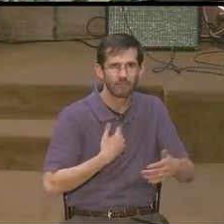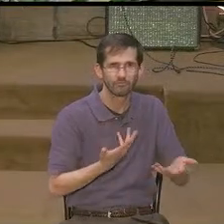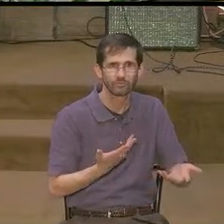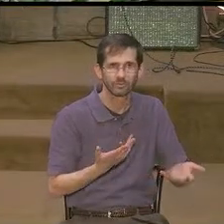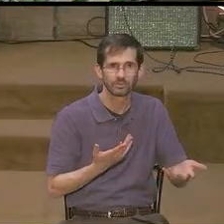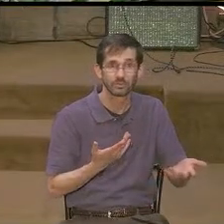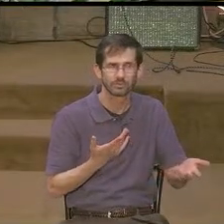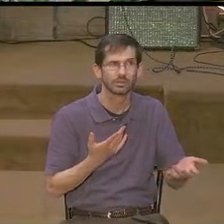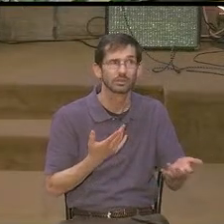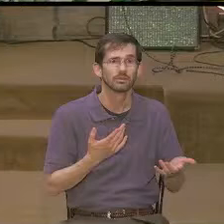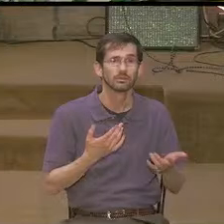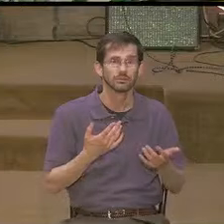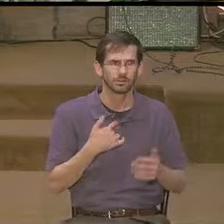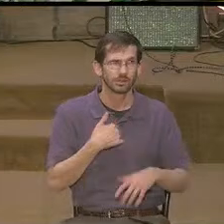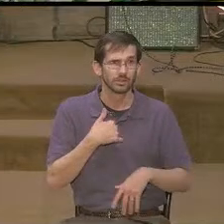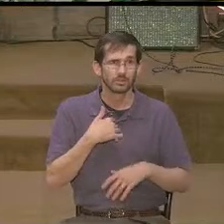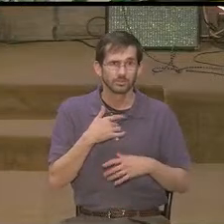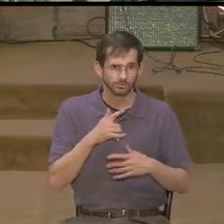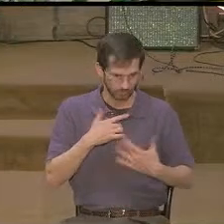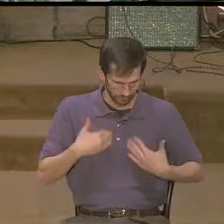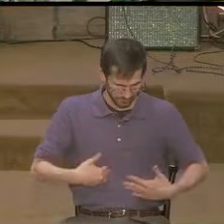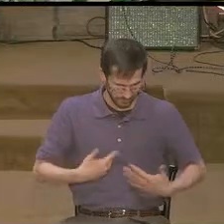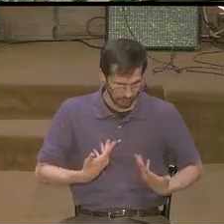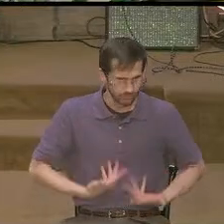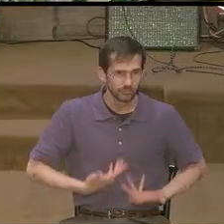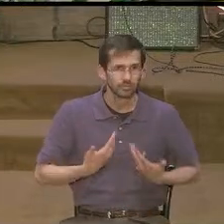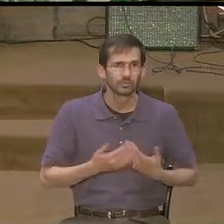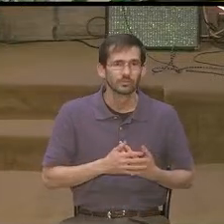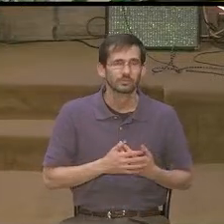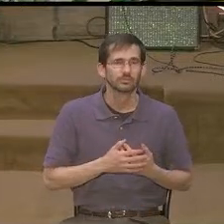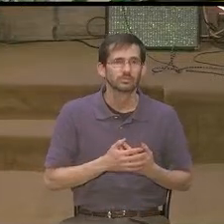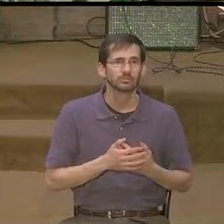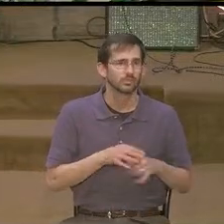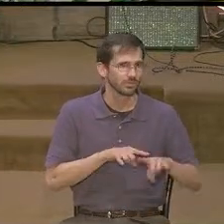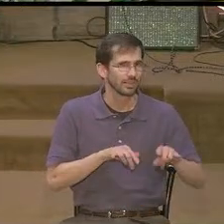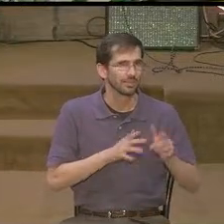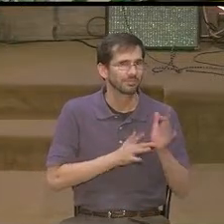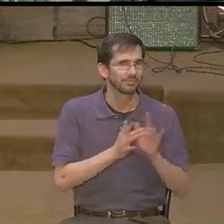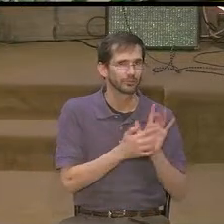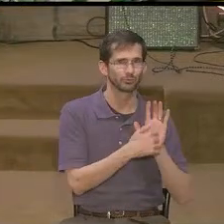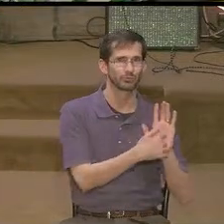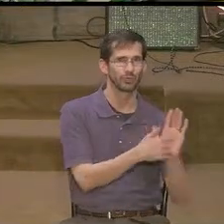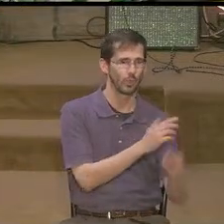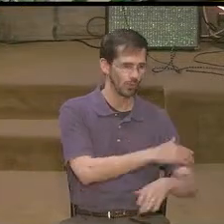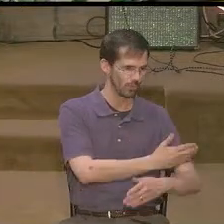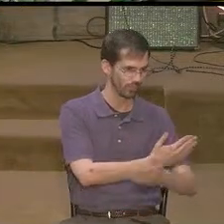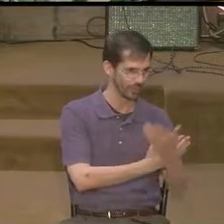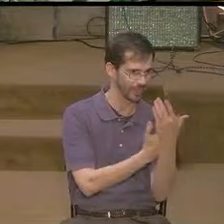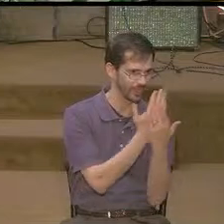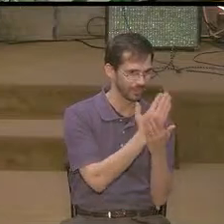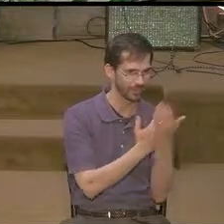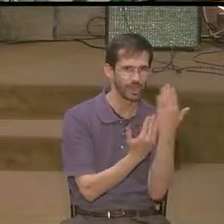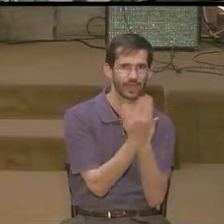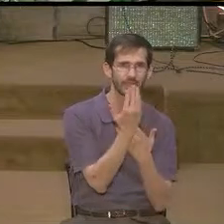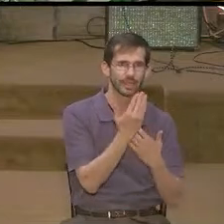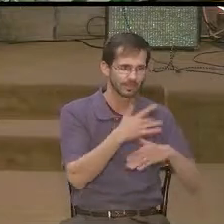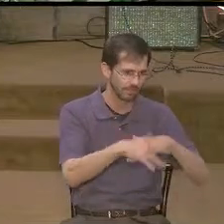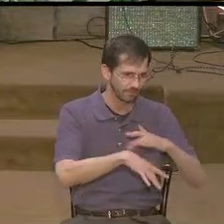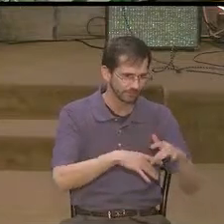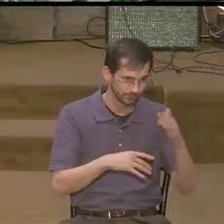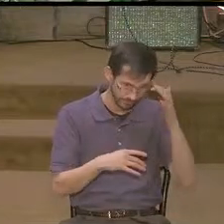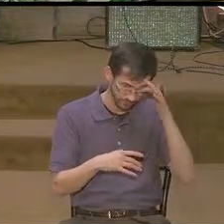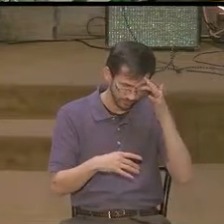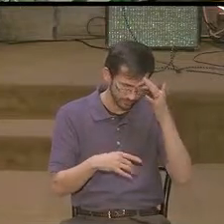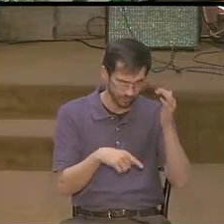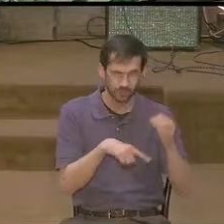And when he has said this, he showed him his hands and his feet. And while they still did not believe